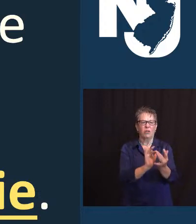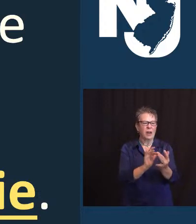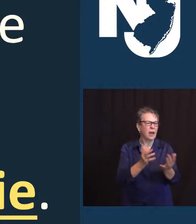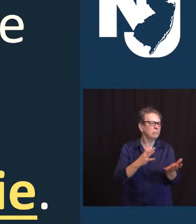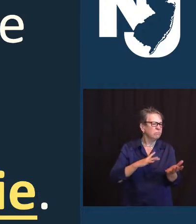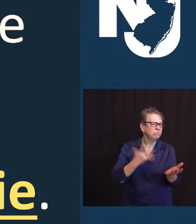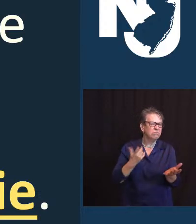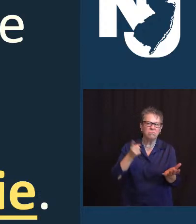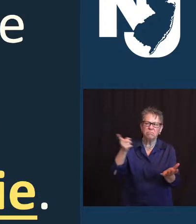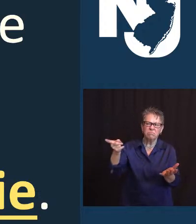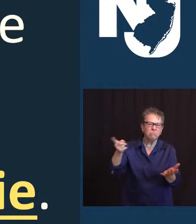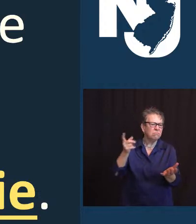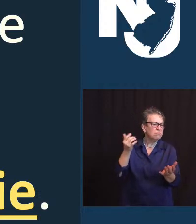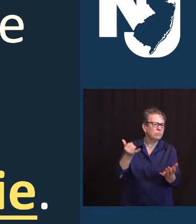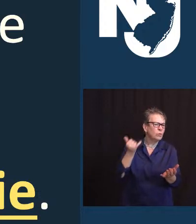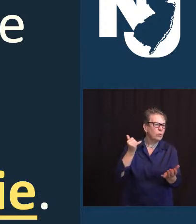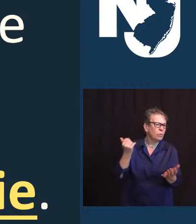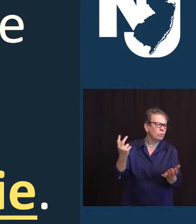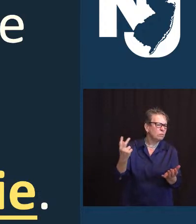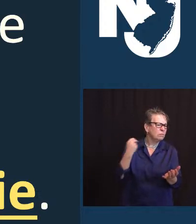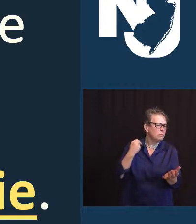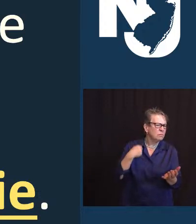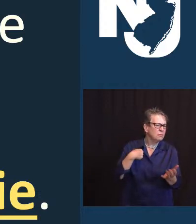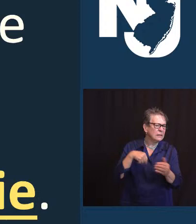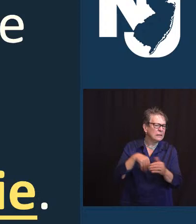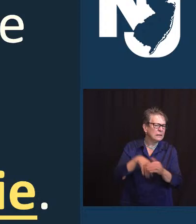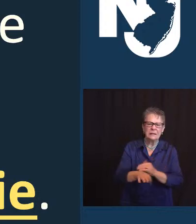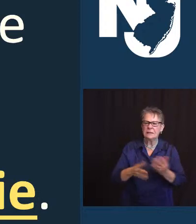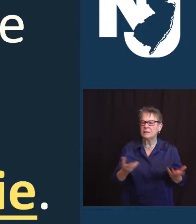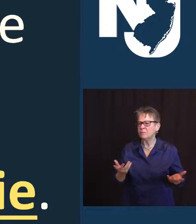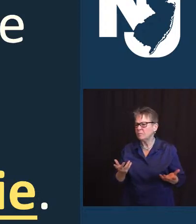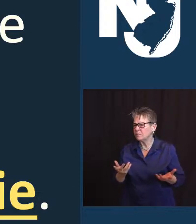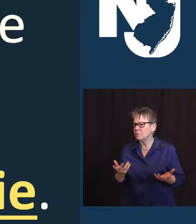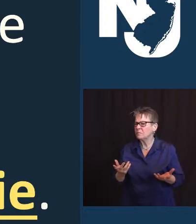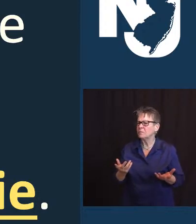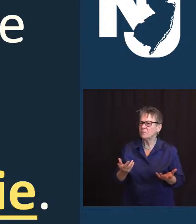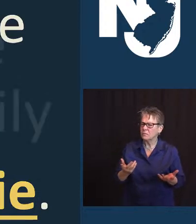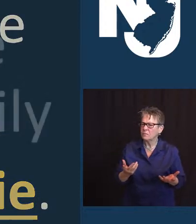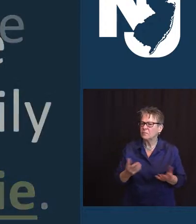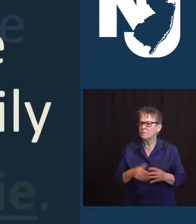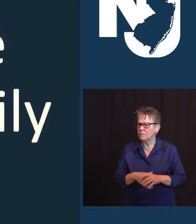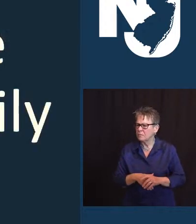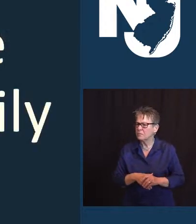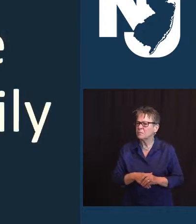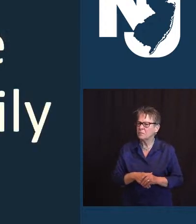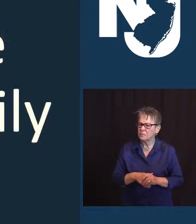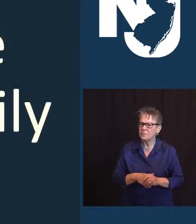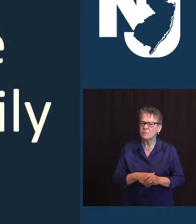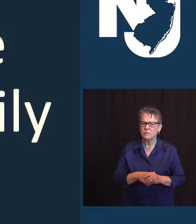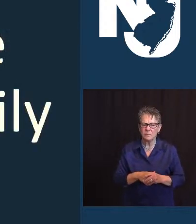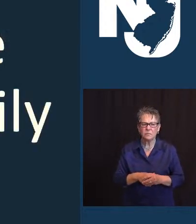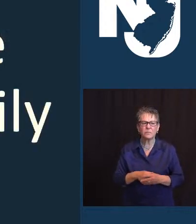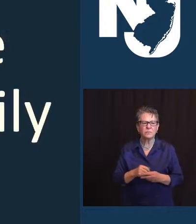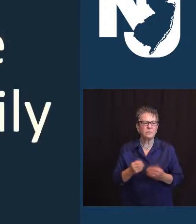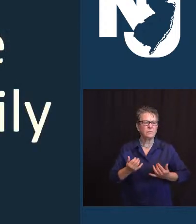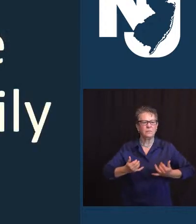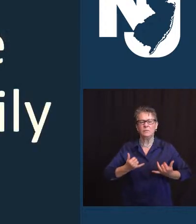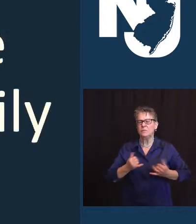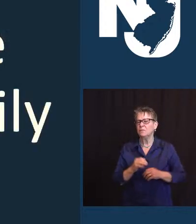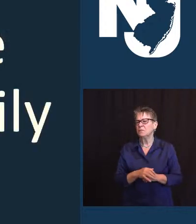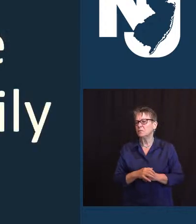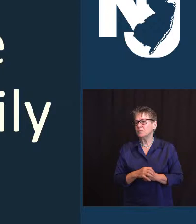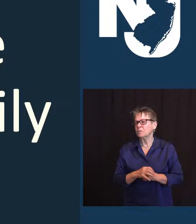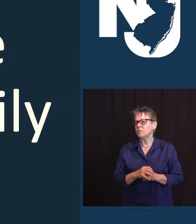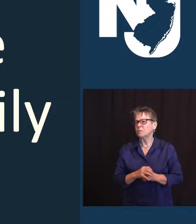nj.gov/OOIE. And again, we thank everyone in advance for their cooperation. Next, a quick update pertaining to the